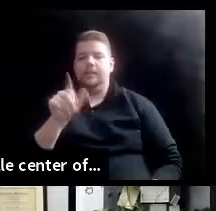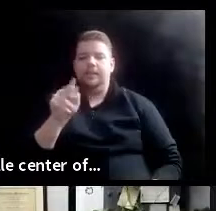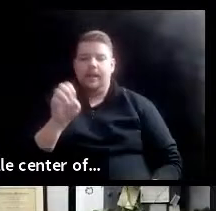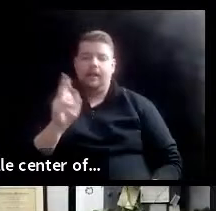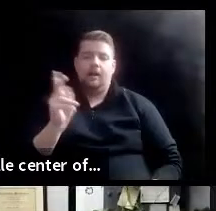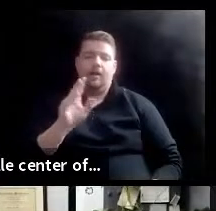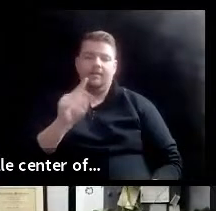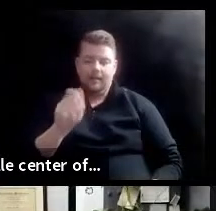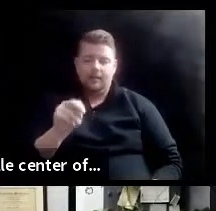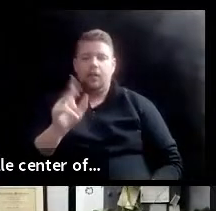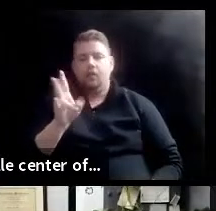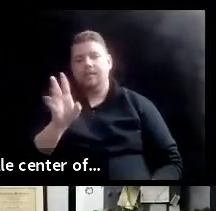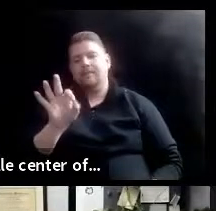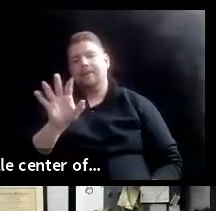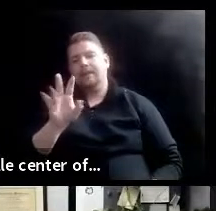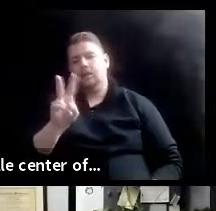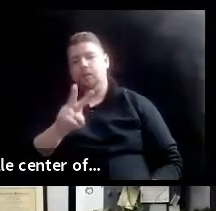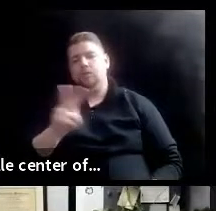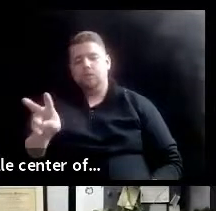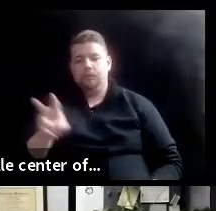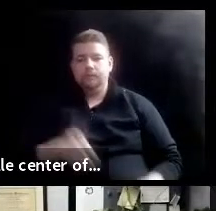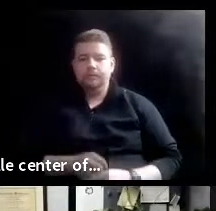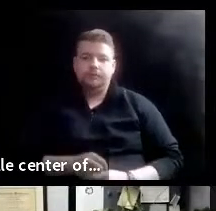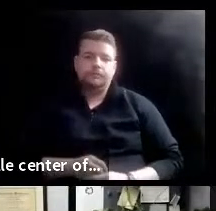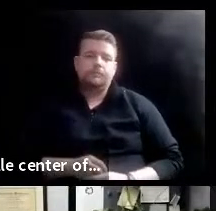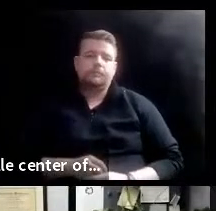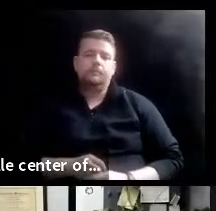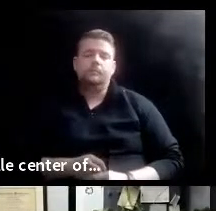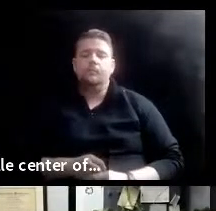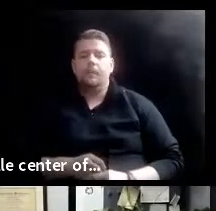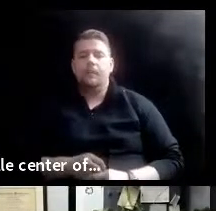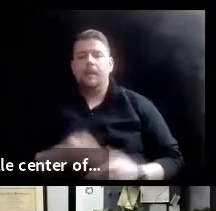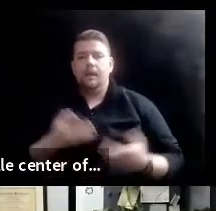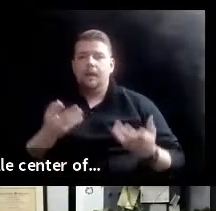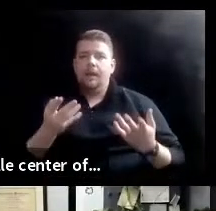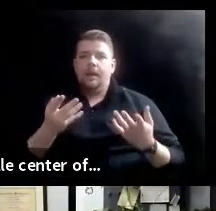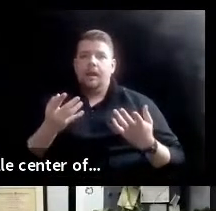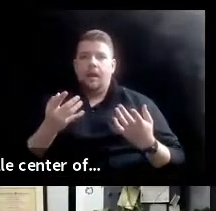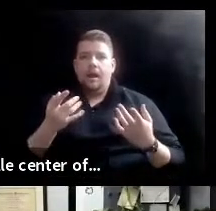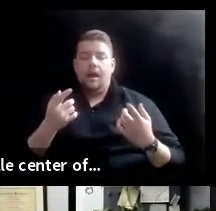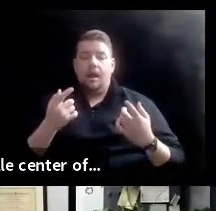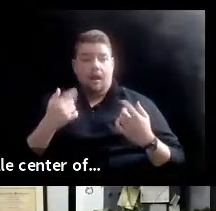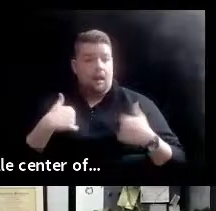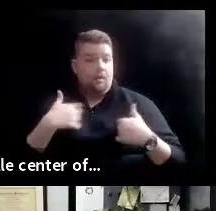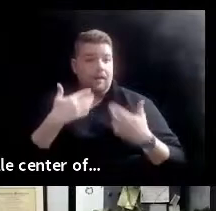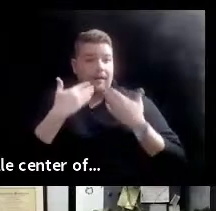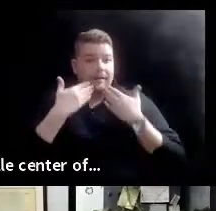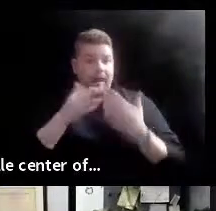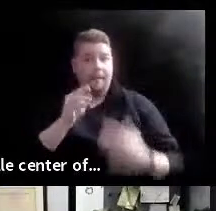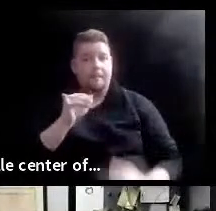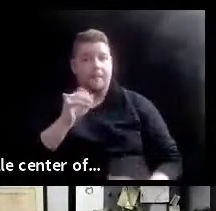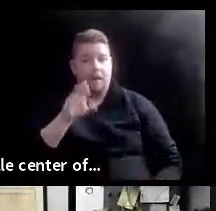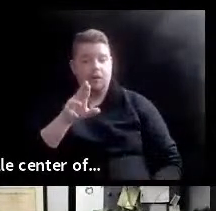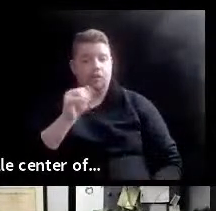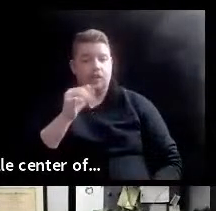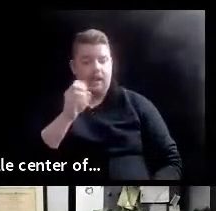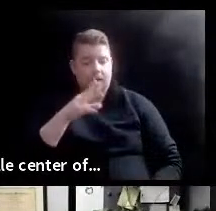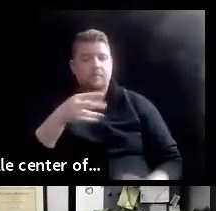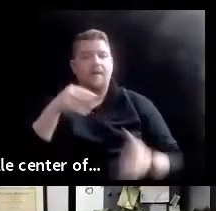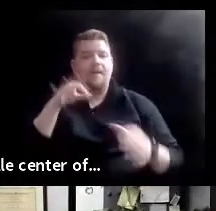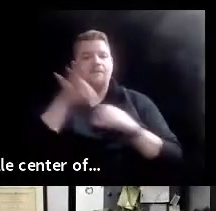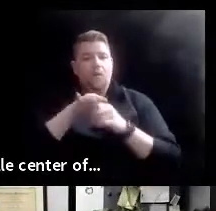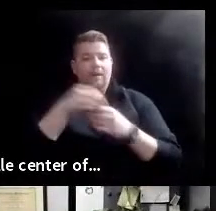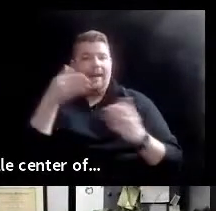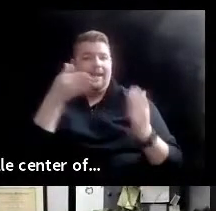Knoxville, 37922. Yeah, I would like to thank Mayor Jacobs for voting against this